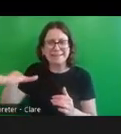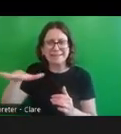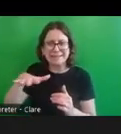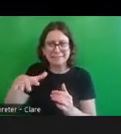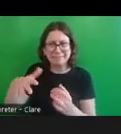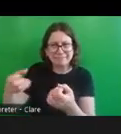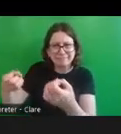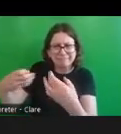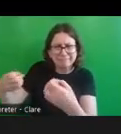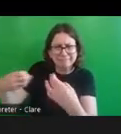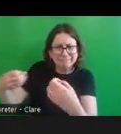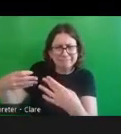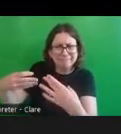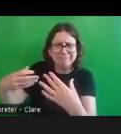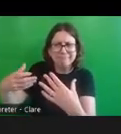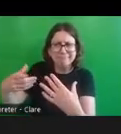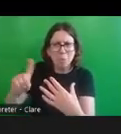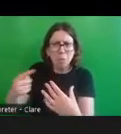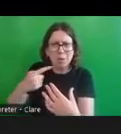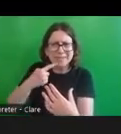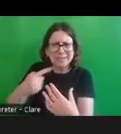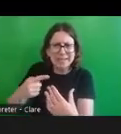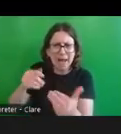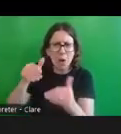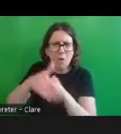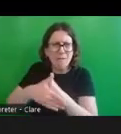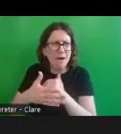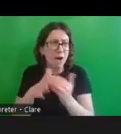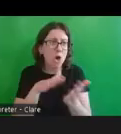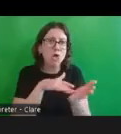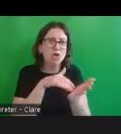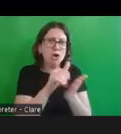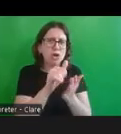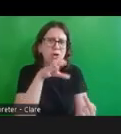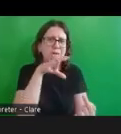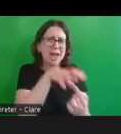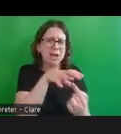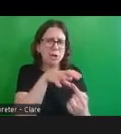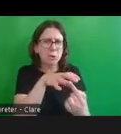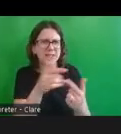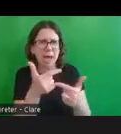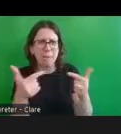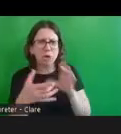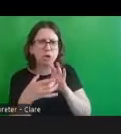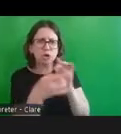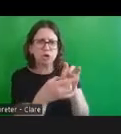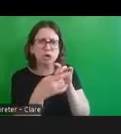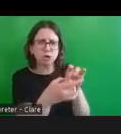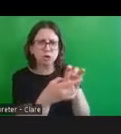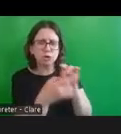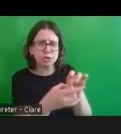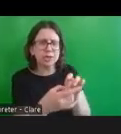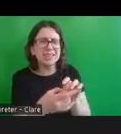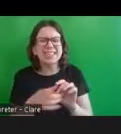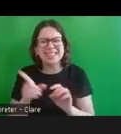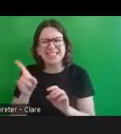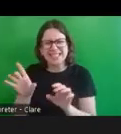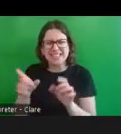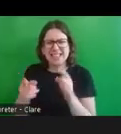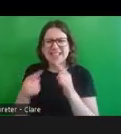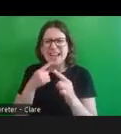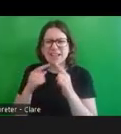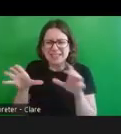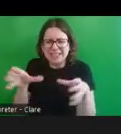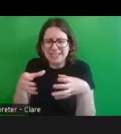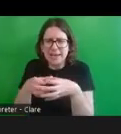they engage with various cultural venues. This data set is quite small, so we're not publishing this one in the way we do the